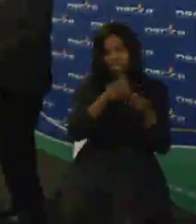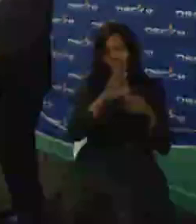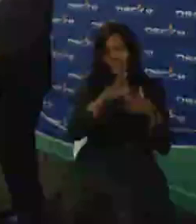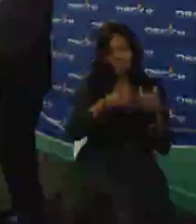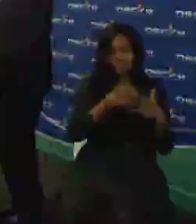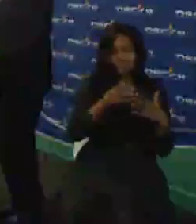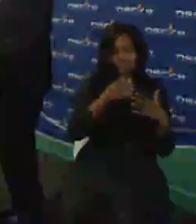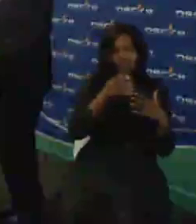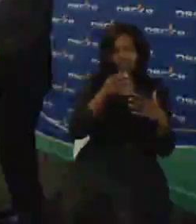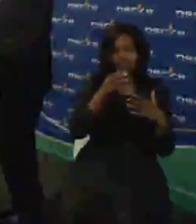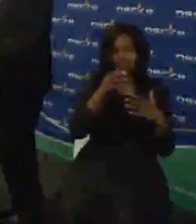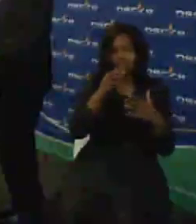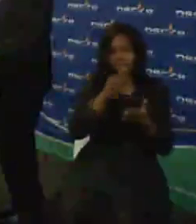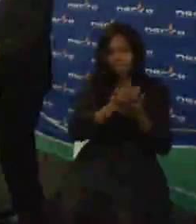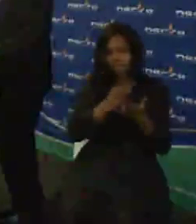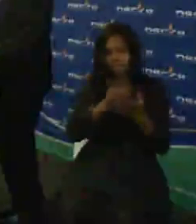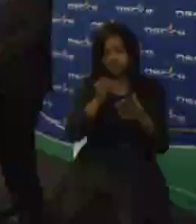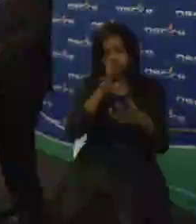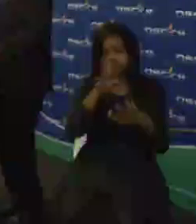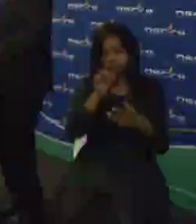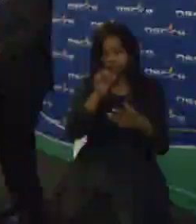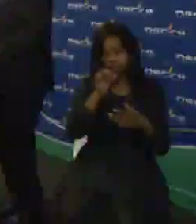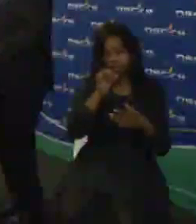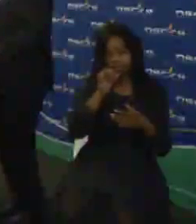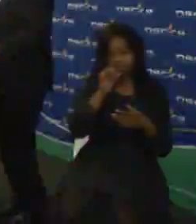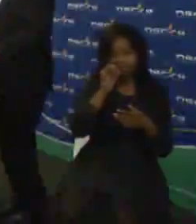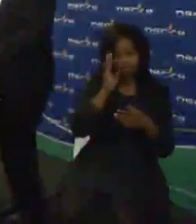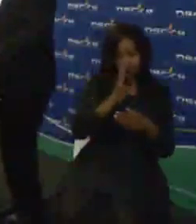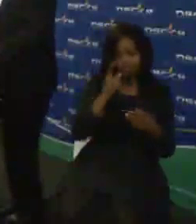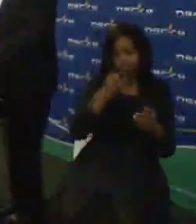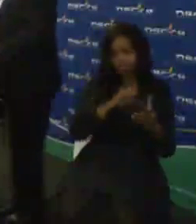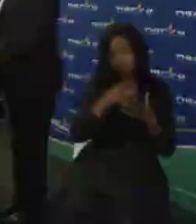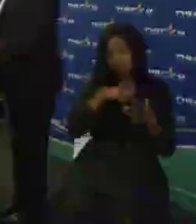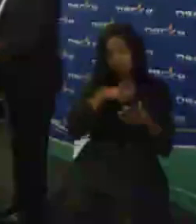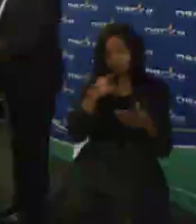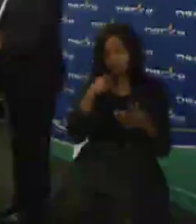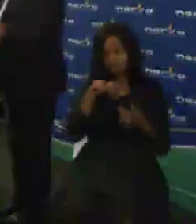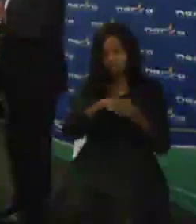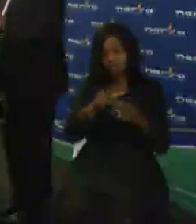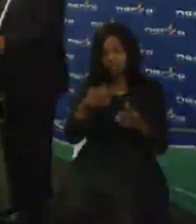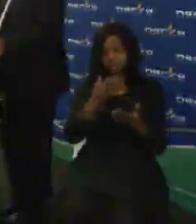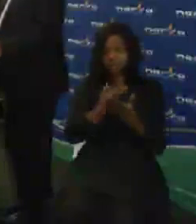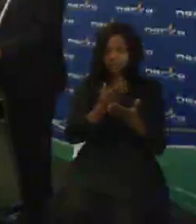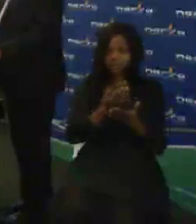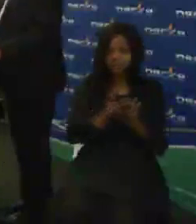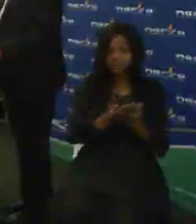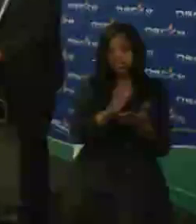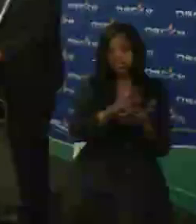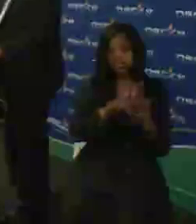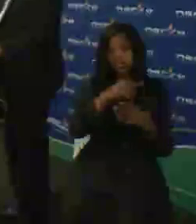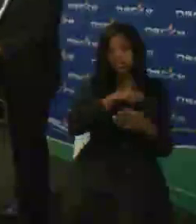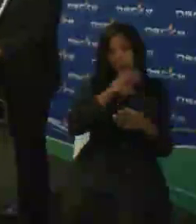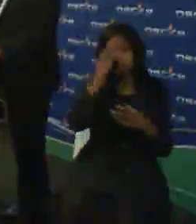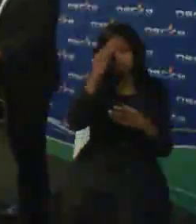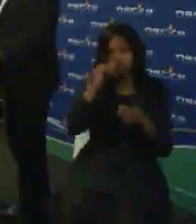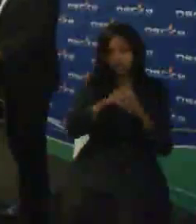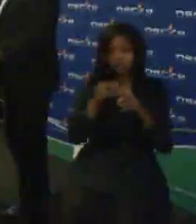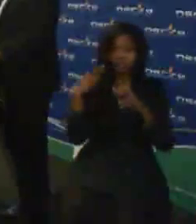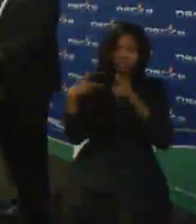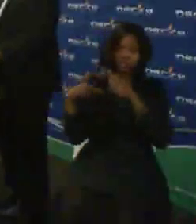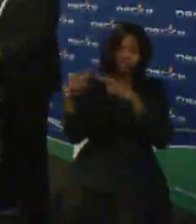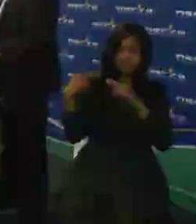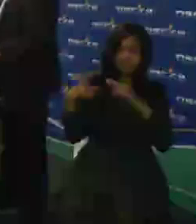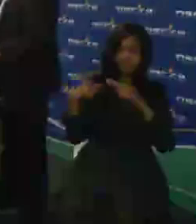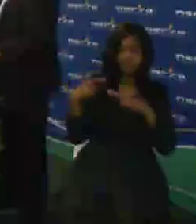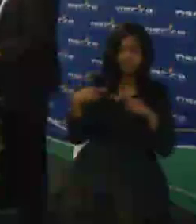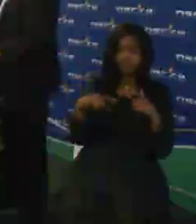terms of the 50 billion that we did mention in the application, and we know on the revision it went slightly